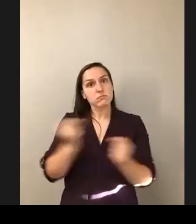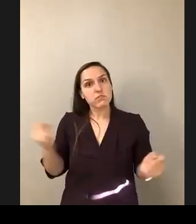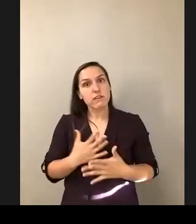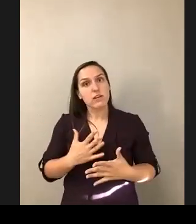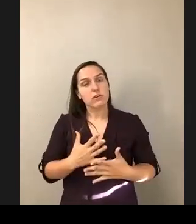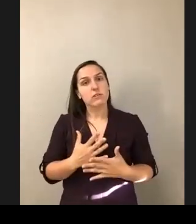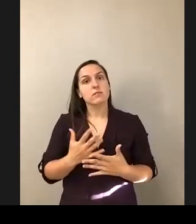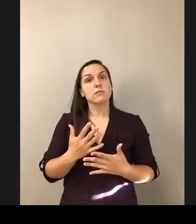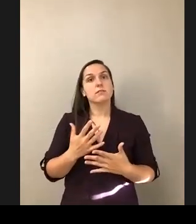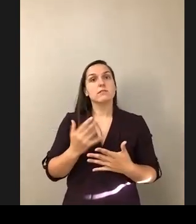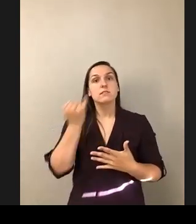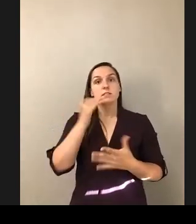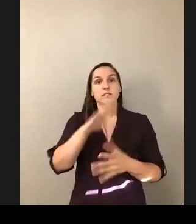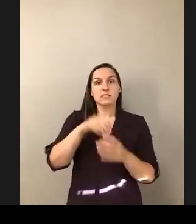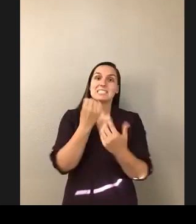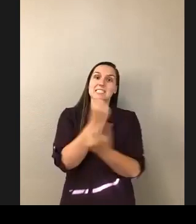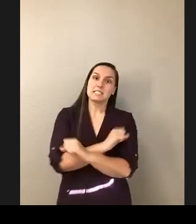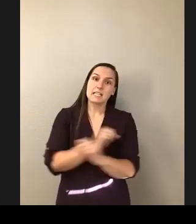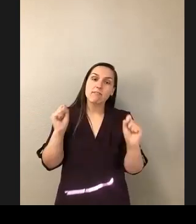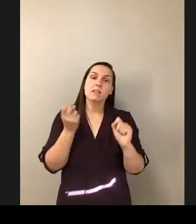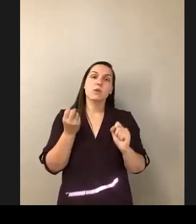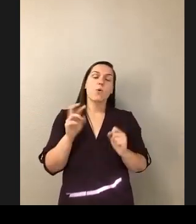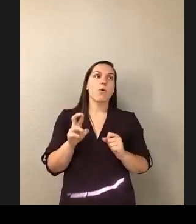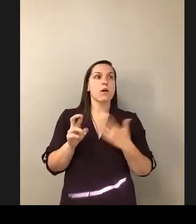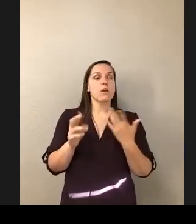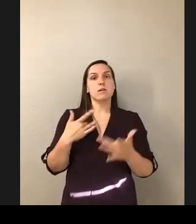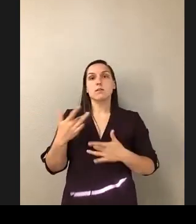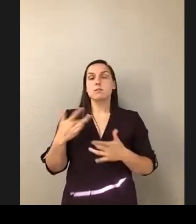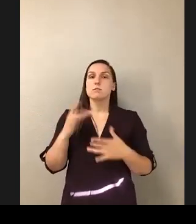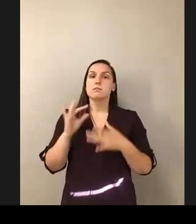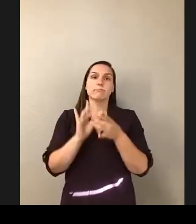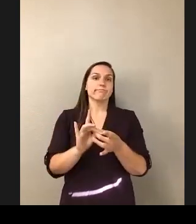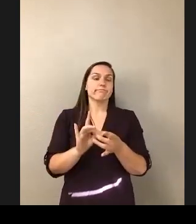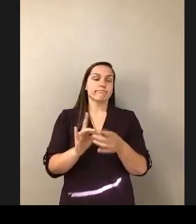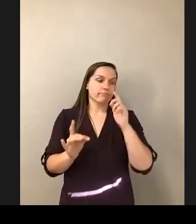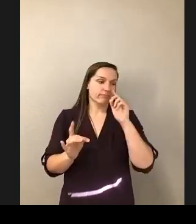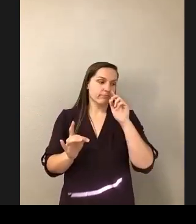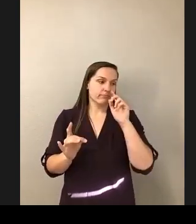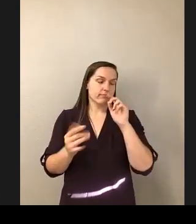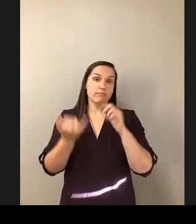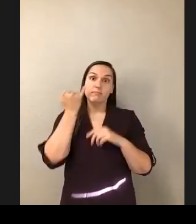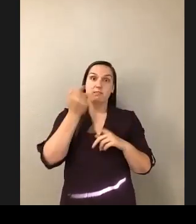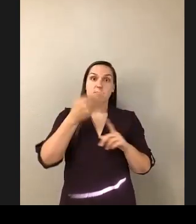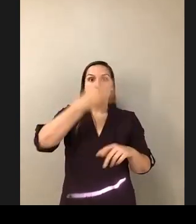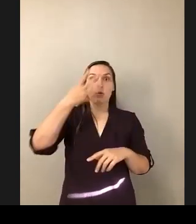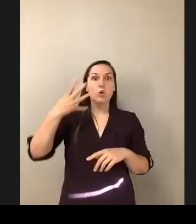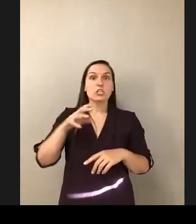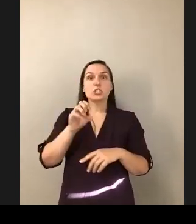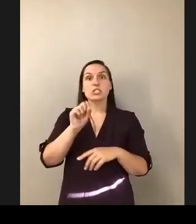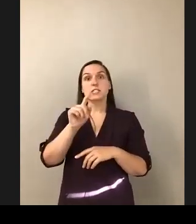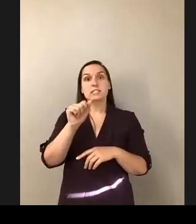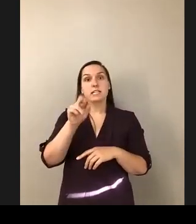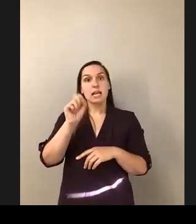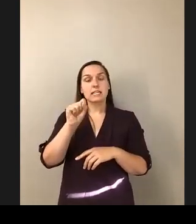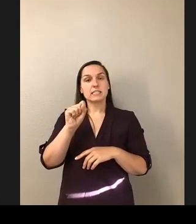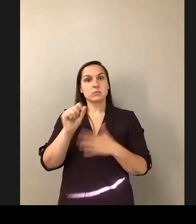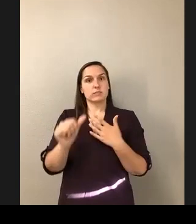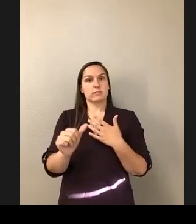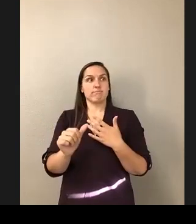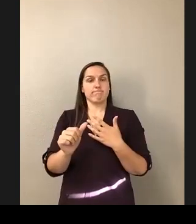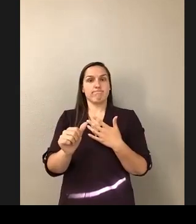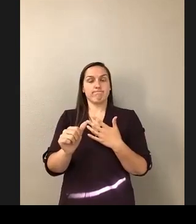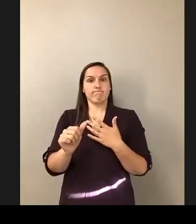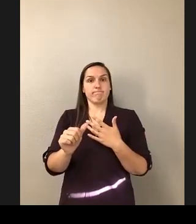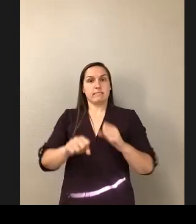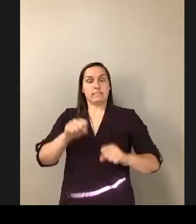involving, safety or concerns about what if their immigration status was threatened, how that would